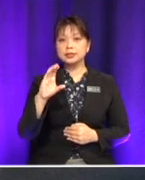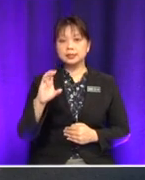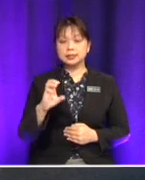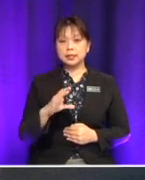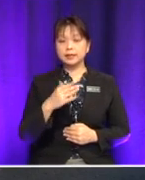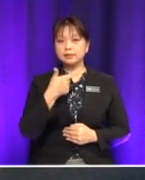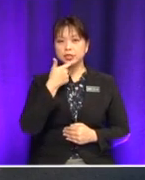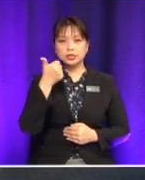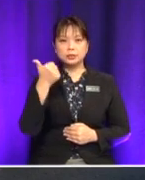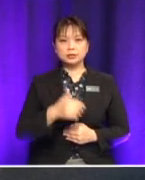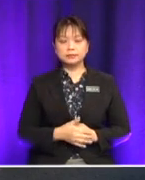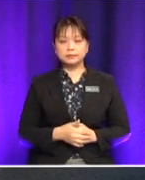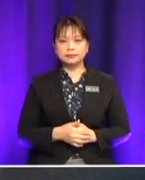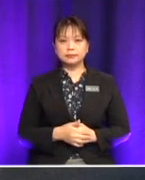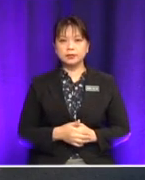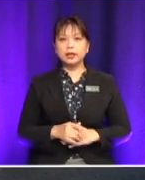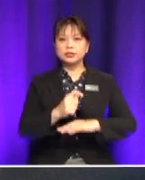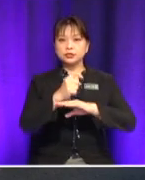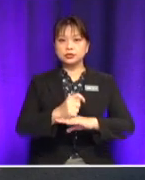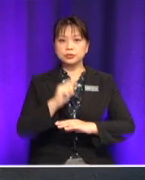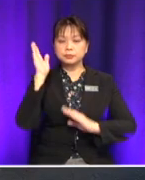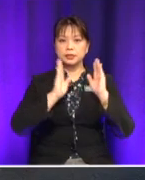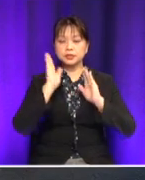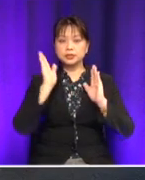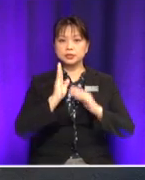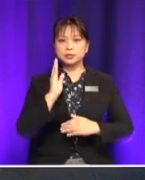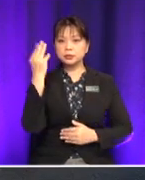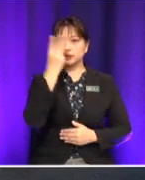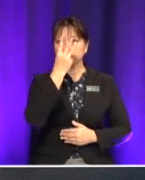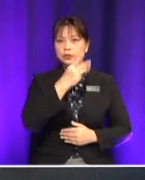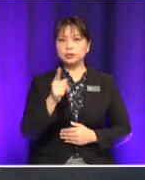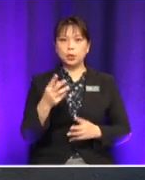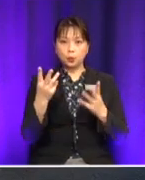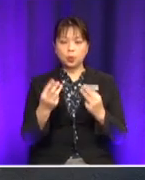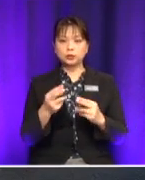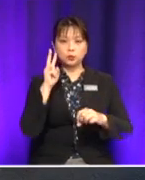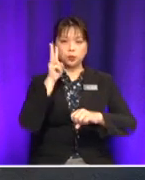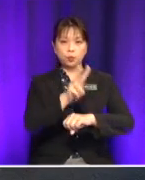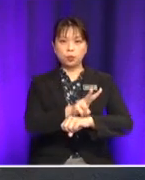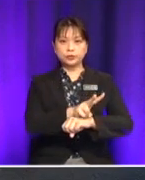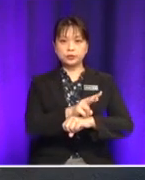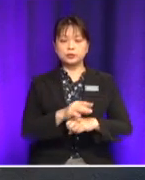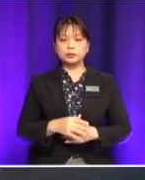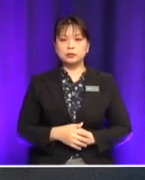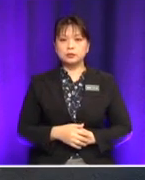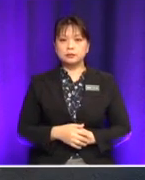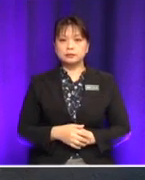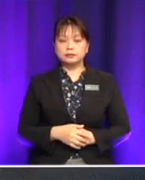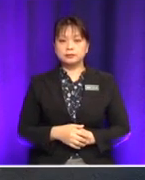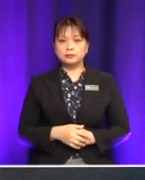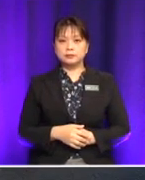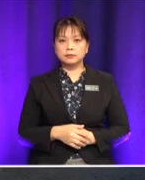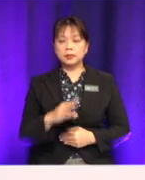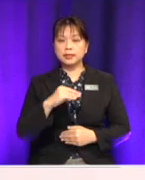you shouldn't miss is traditional Malaysian theatre. Whether you want to watch a puppet show, or a live performance which includes